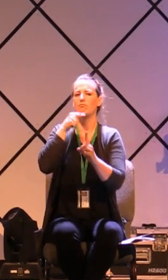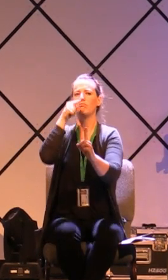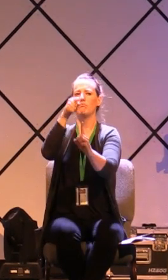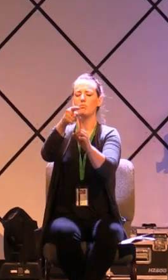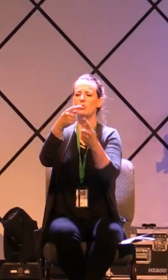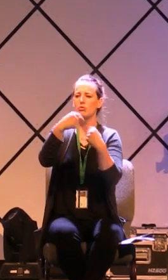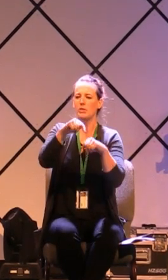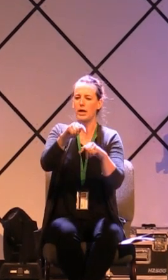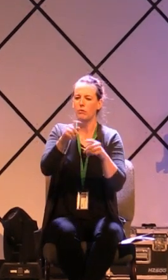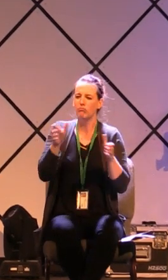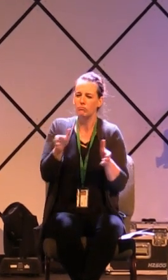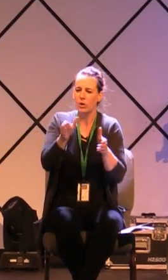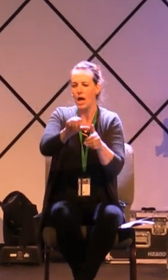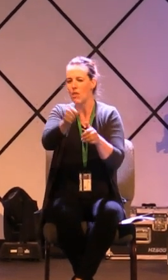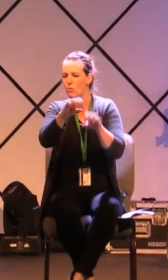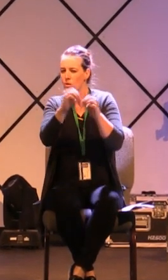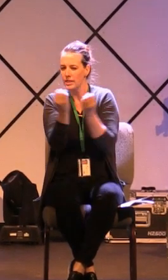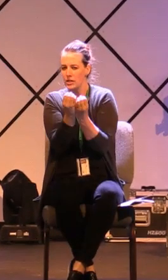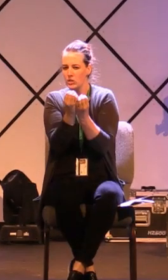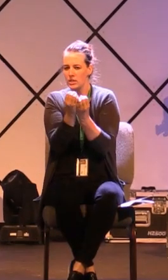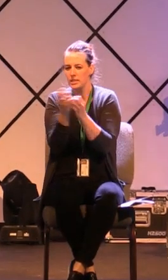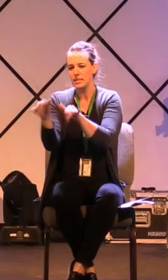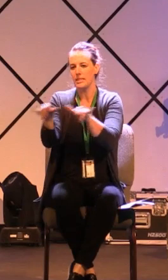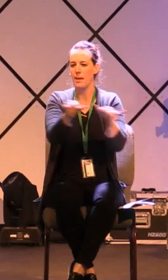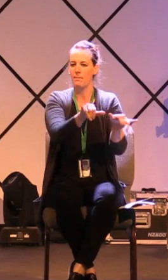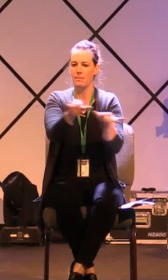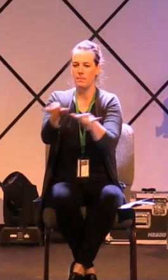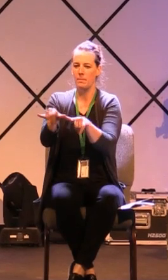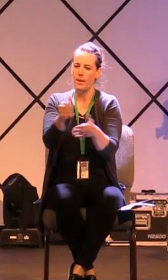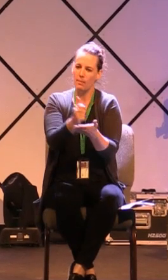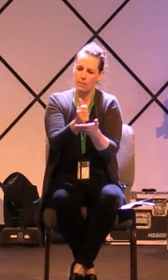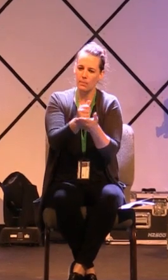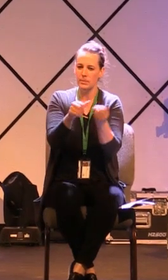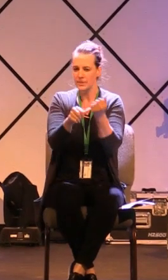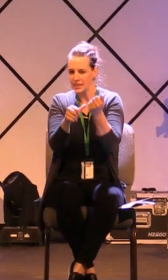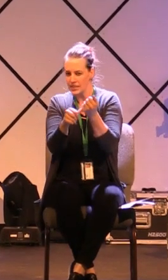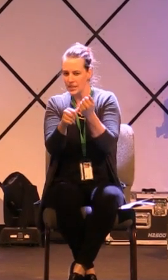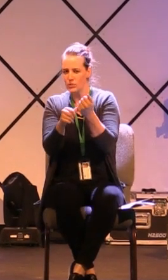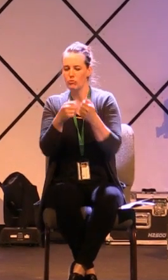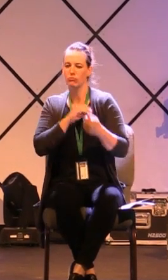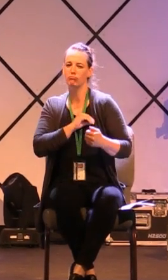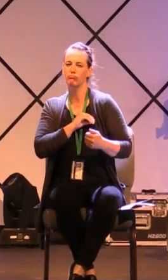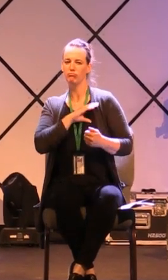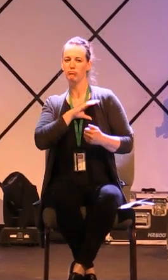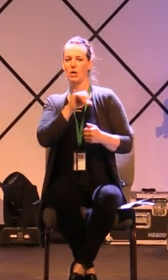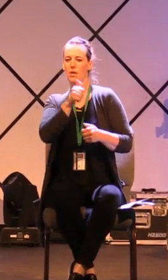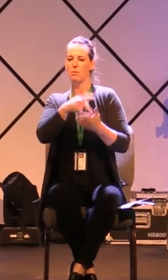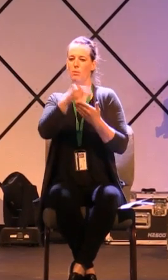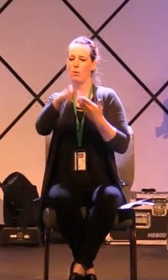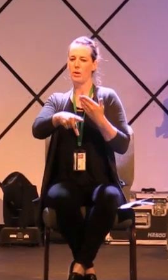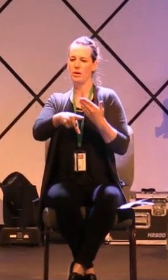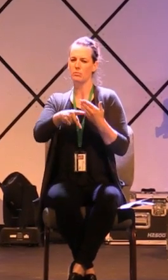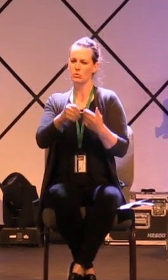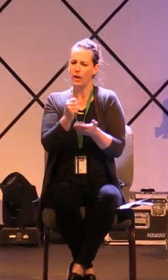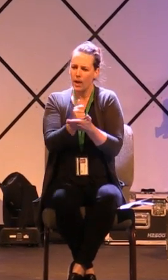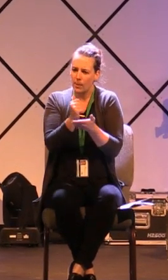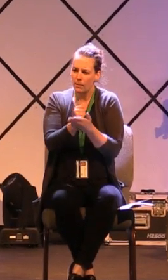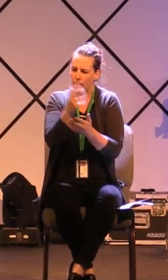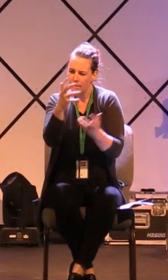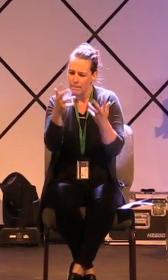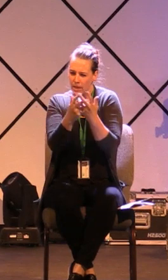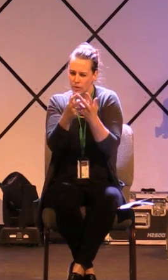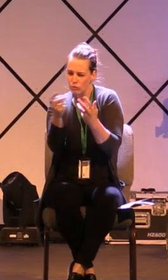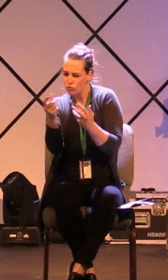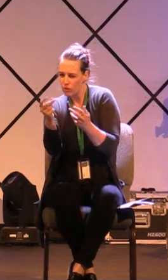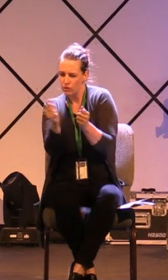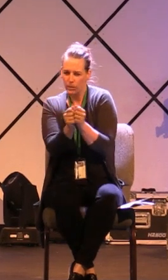other organizations to do the same and inspire them to also match assistance dogs with people.